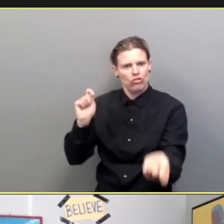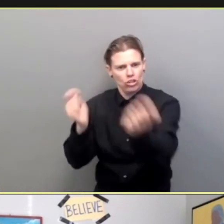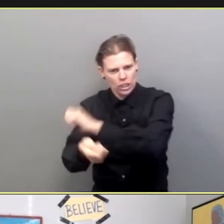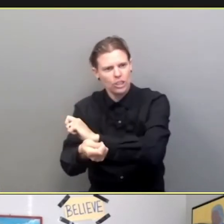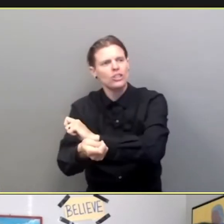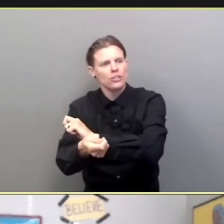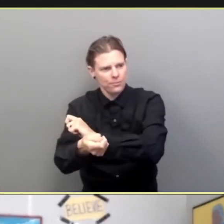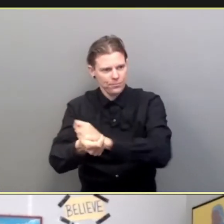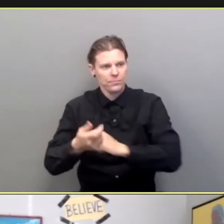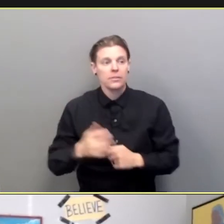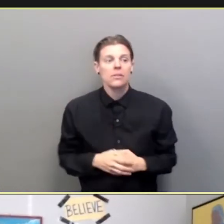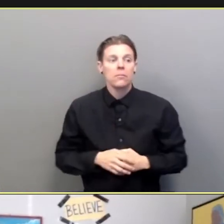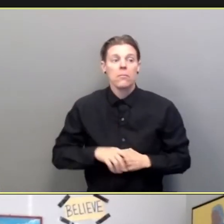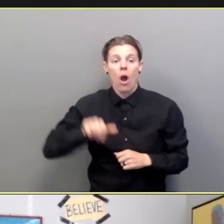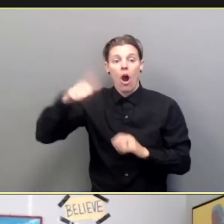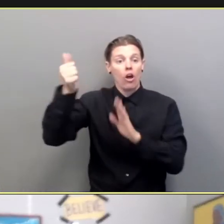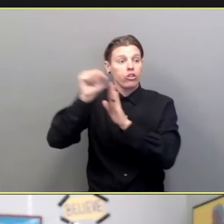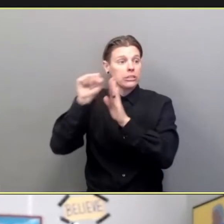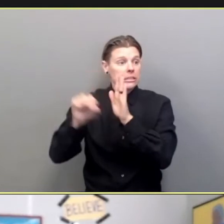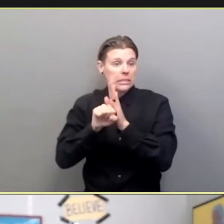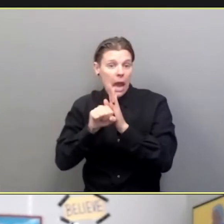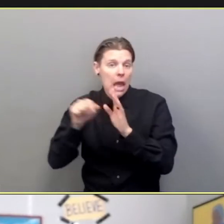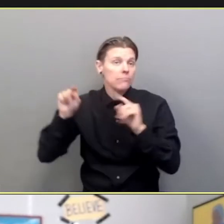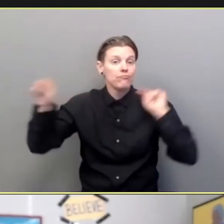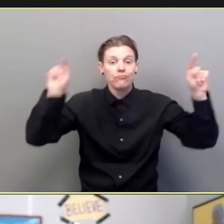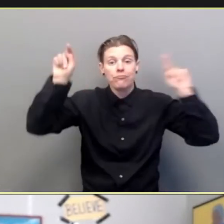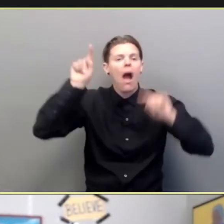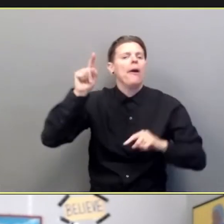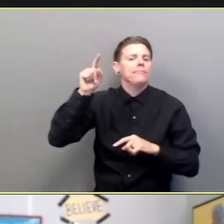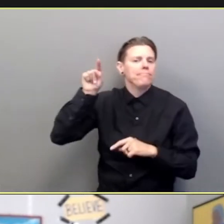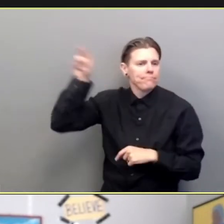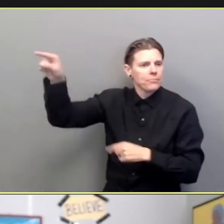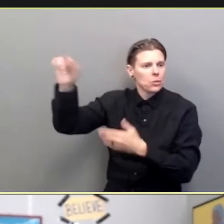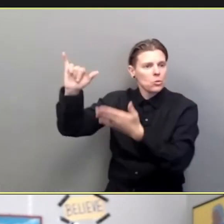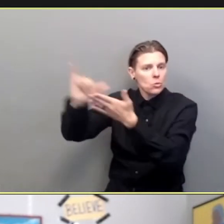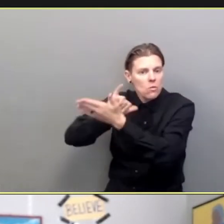is a city. You know, if you have to show your vaccine passport